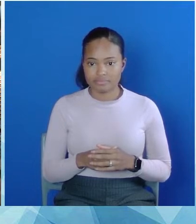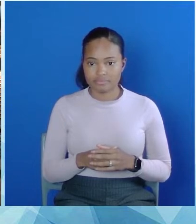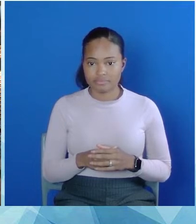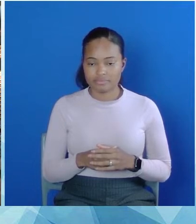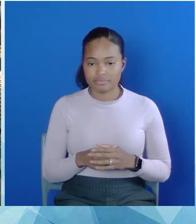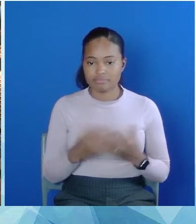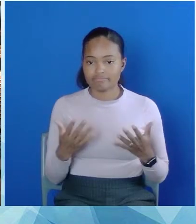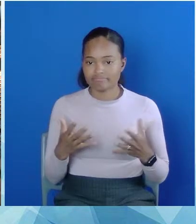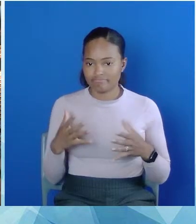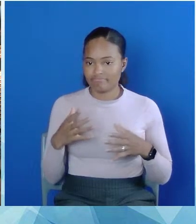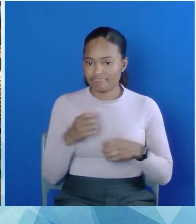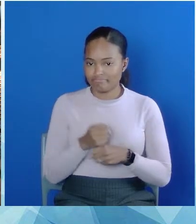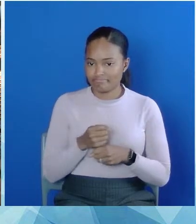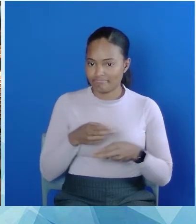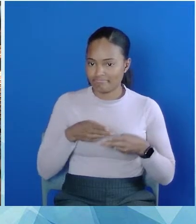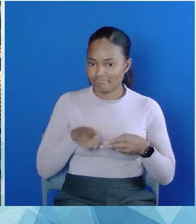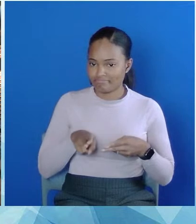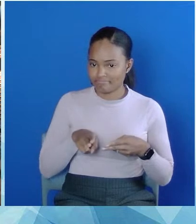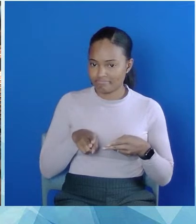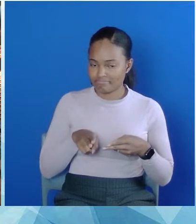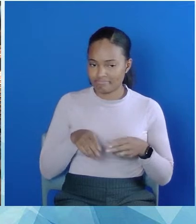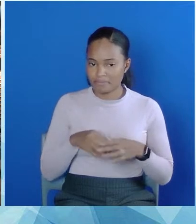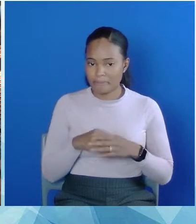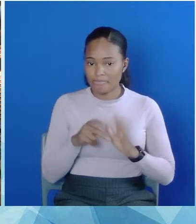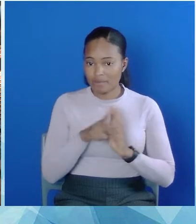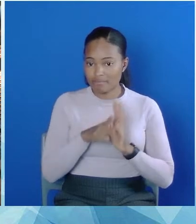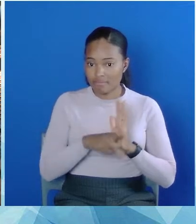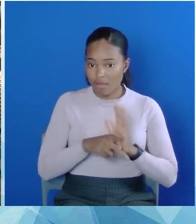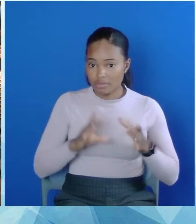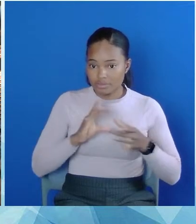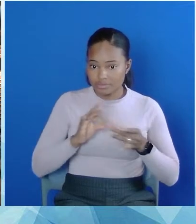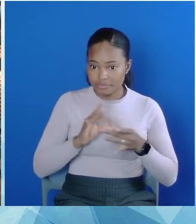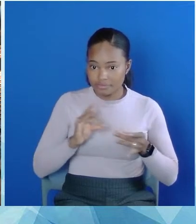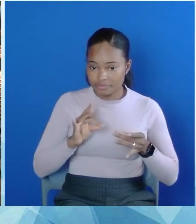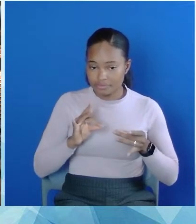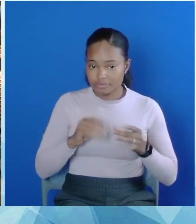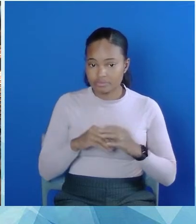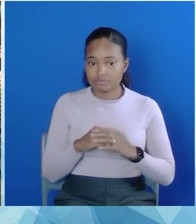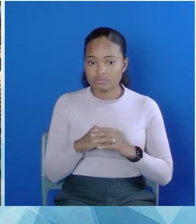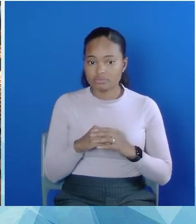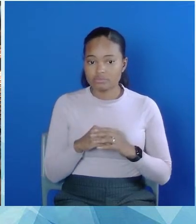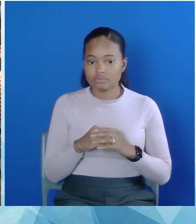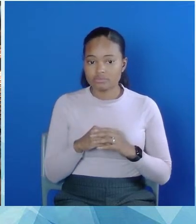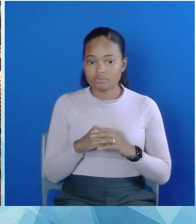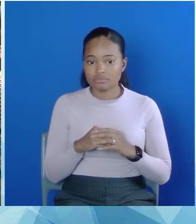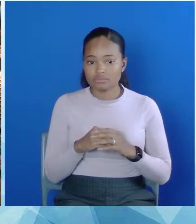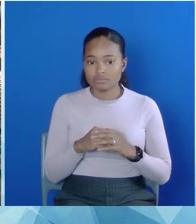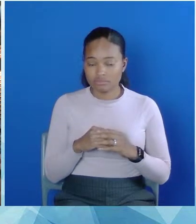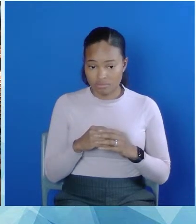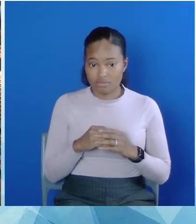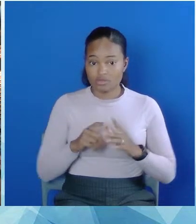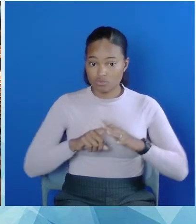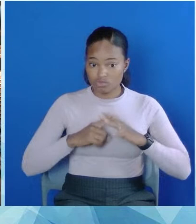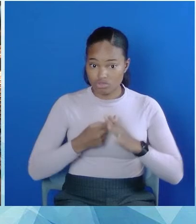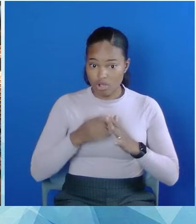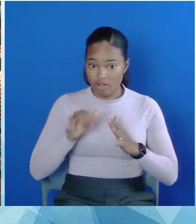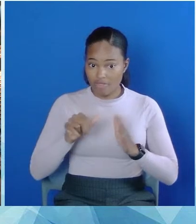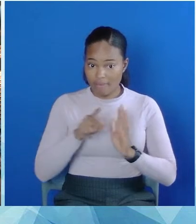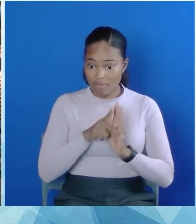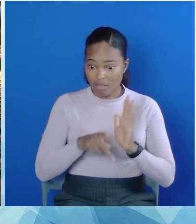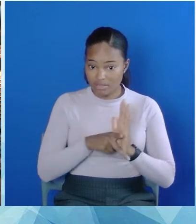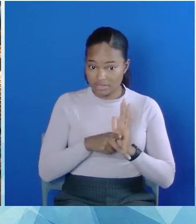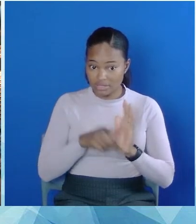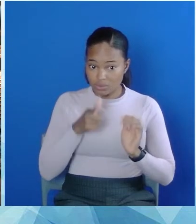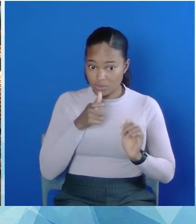In short, the policy says that the implementation of the policy is a responsibility